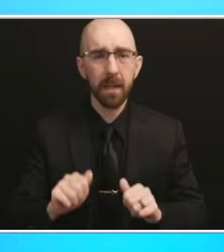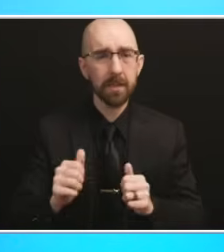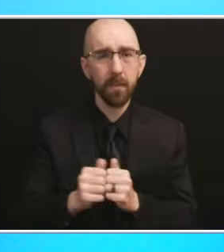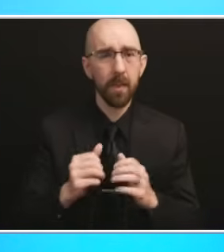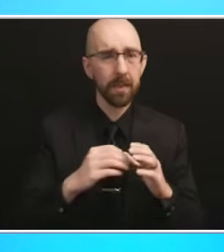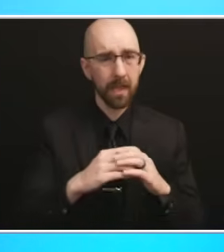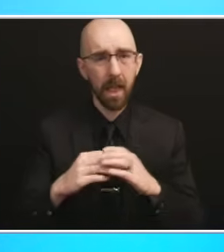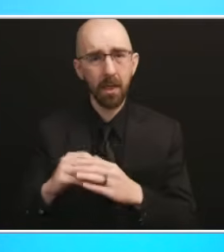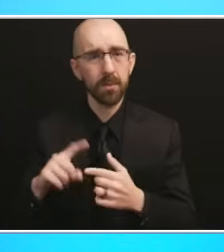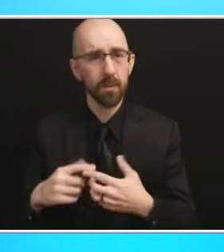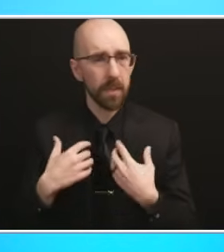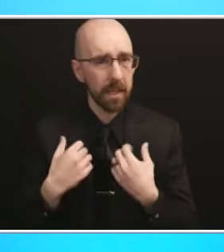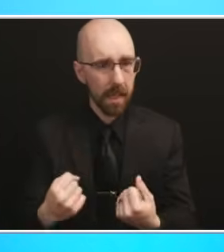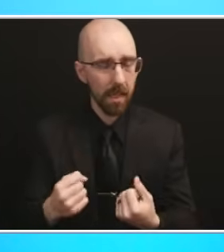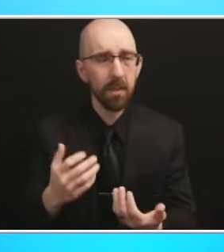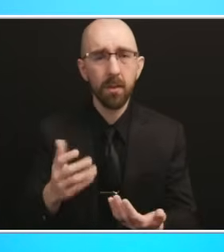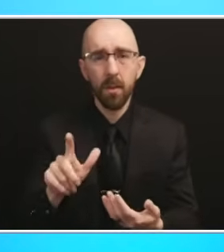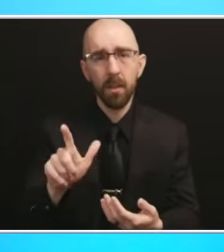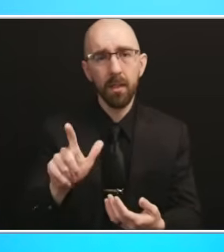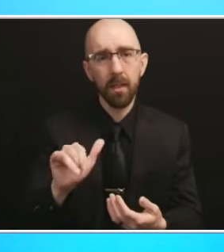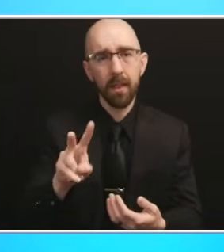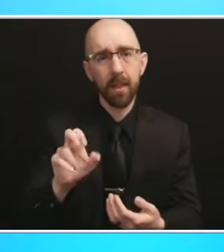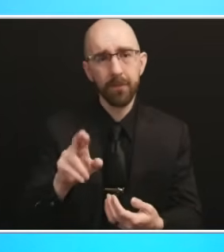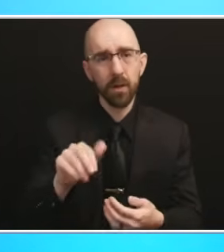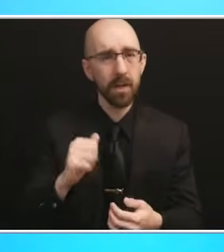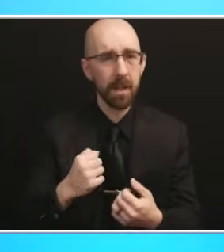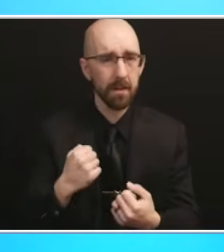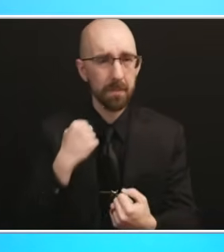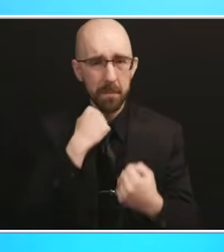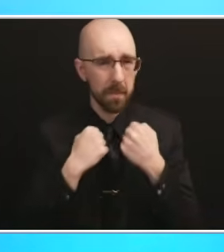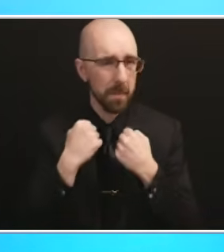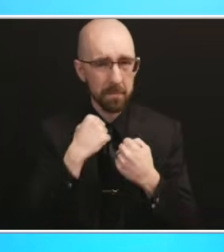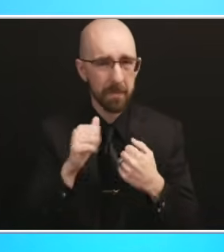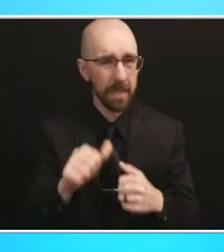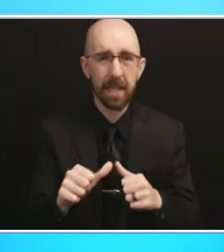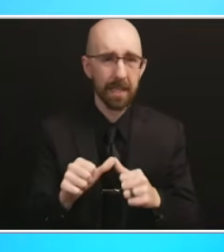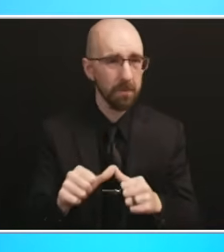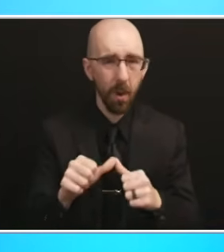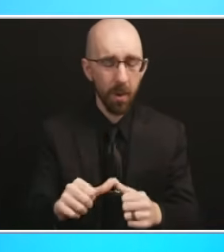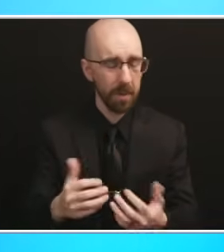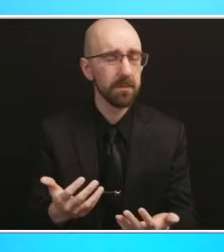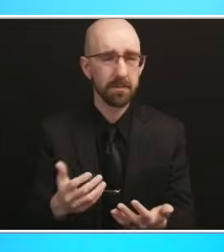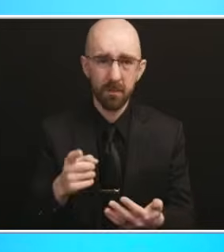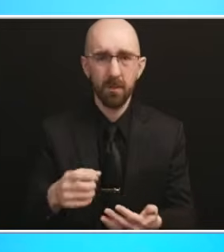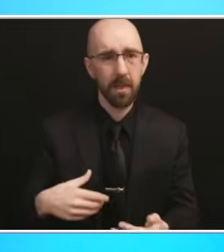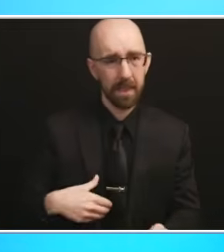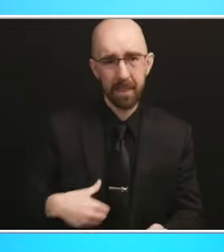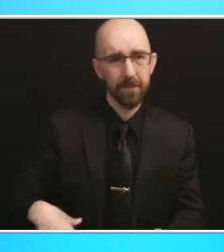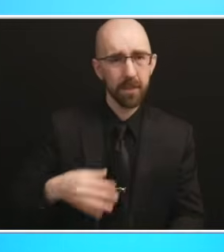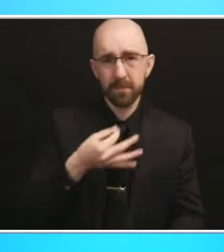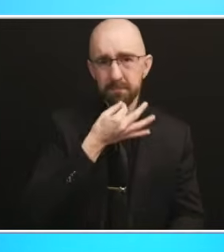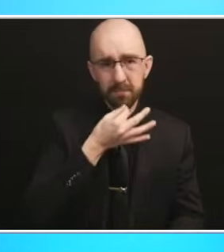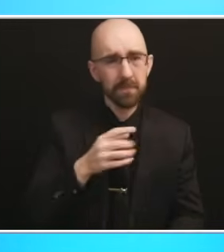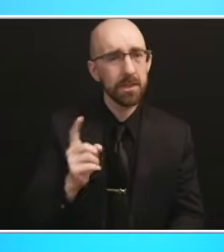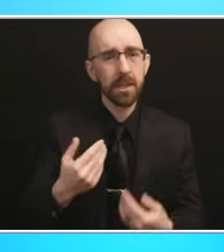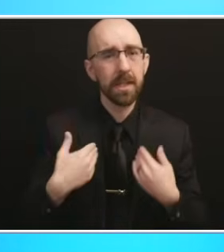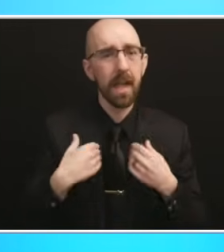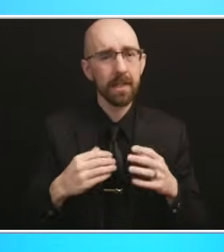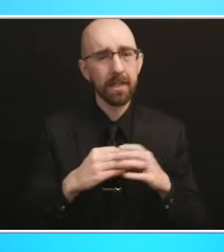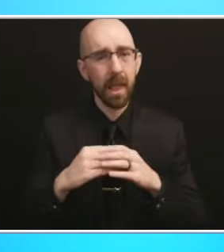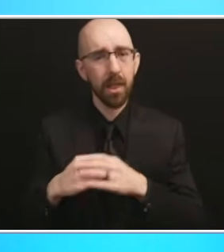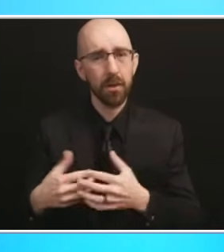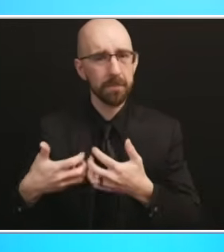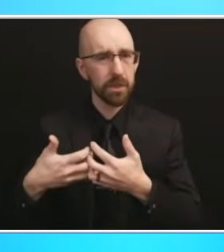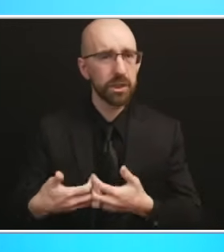and so the liver can take a licking and keep on ticking, as we say. So the liver is very good at that. It just has the cellular machinery and